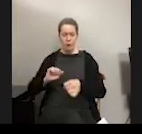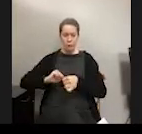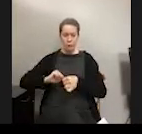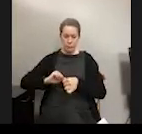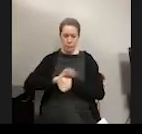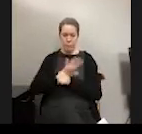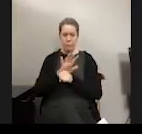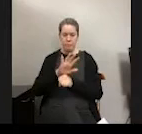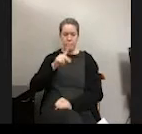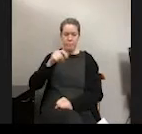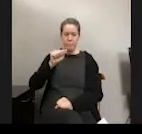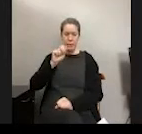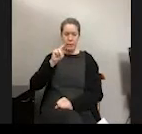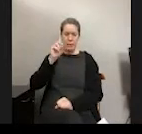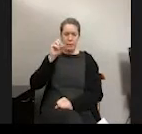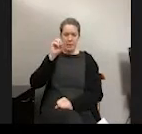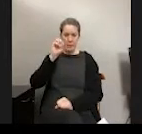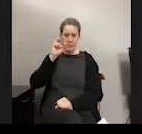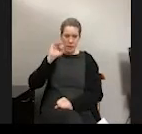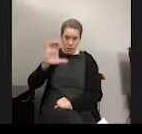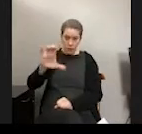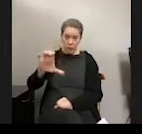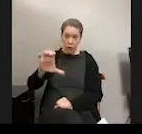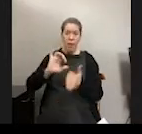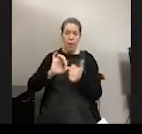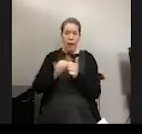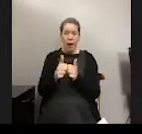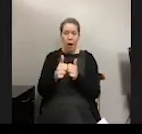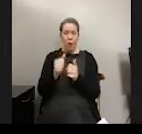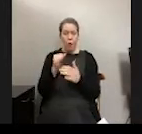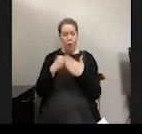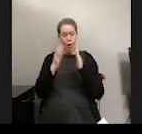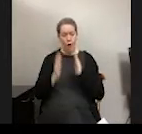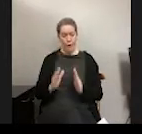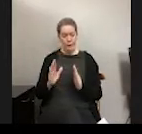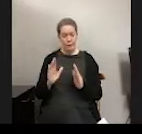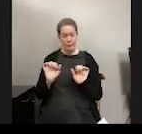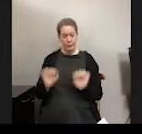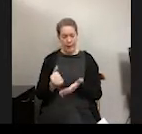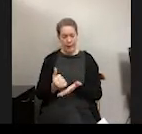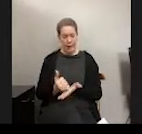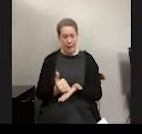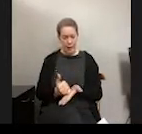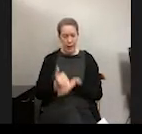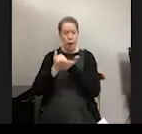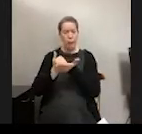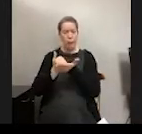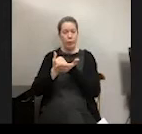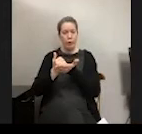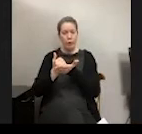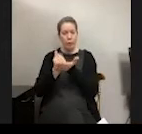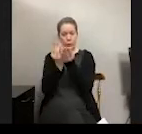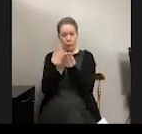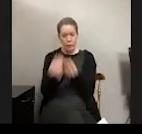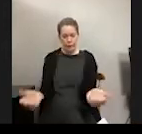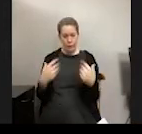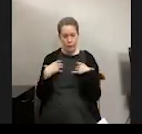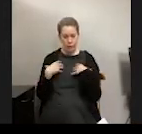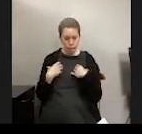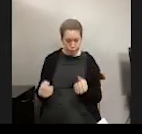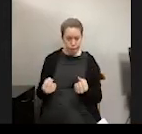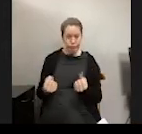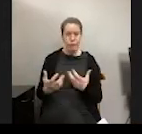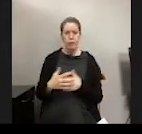and how artists can help us recover, and this on multiple